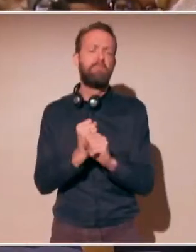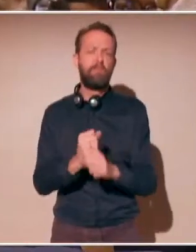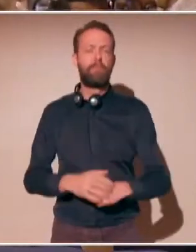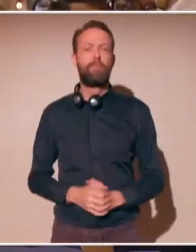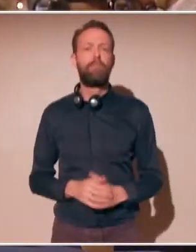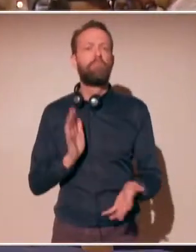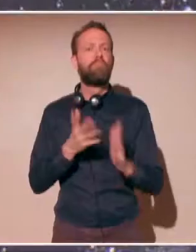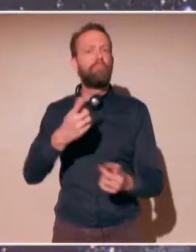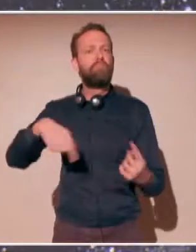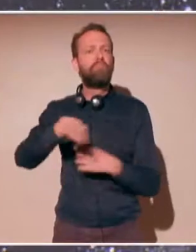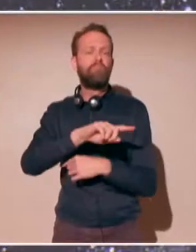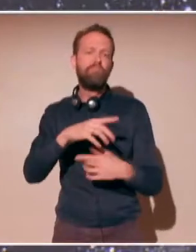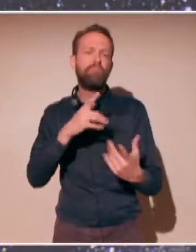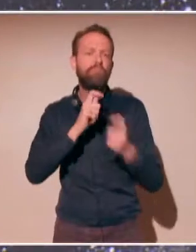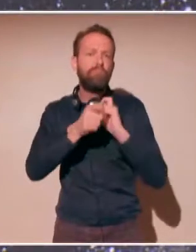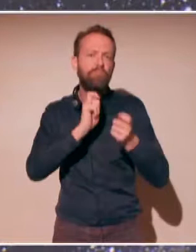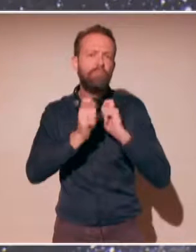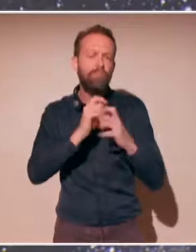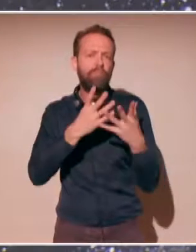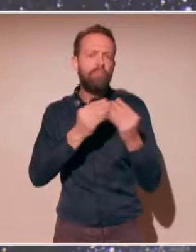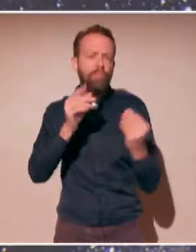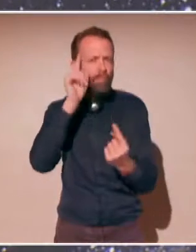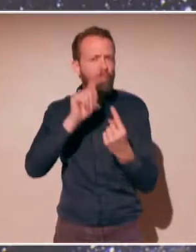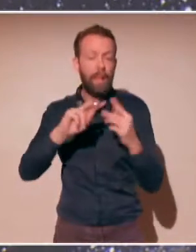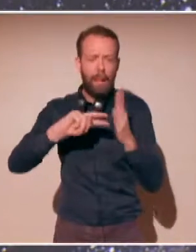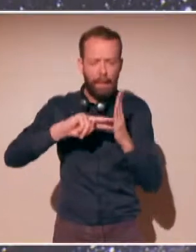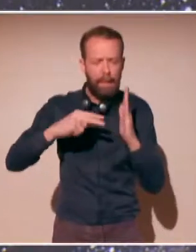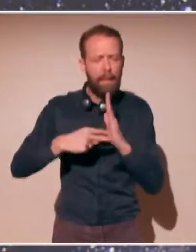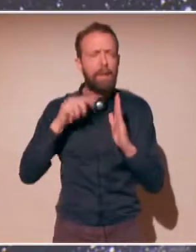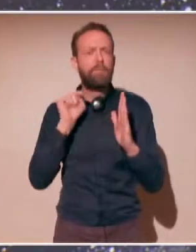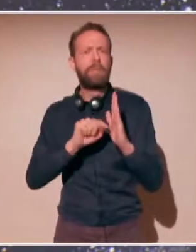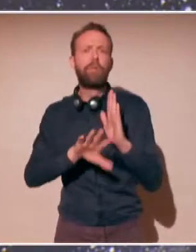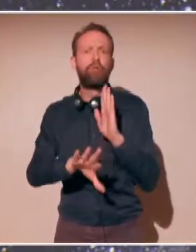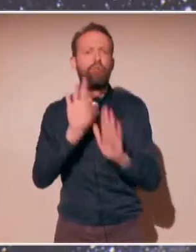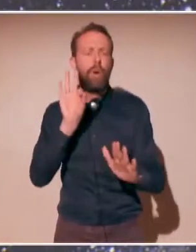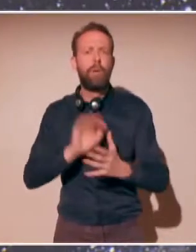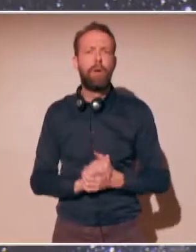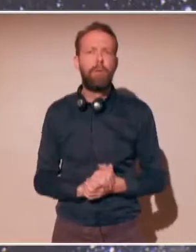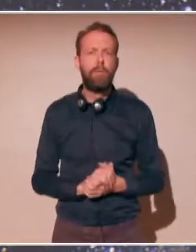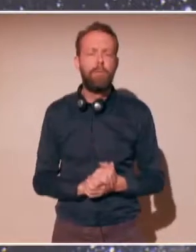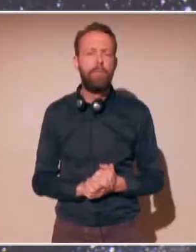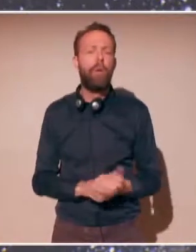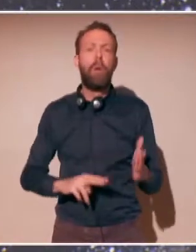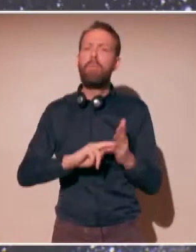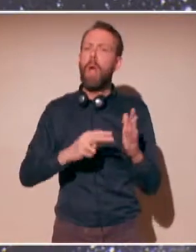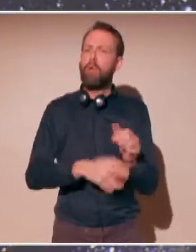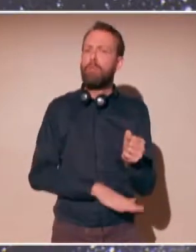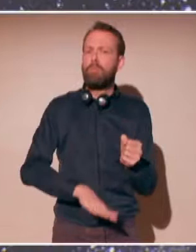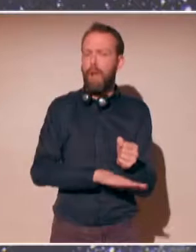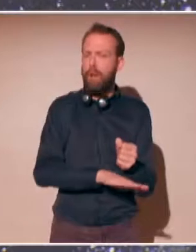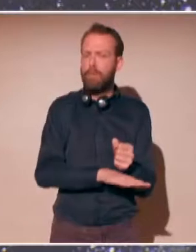vision concerning AI, very briefly. You probably talked this morning about the different technological